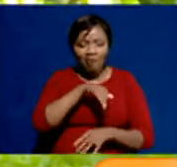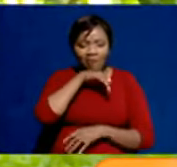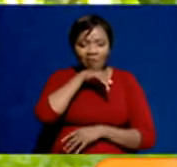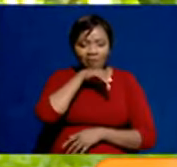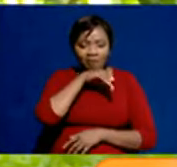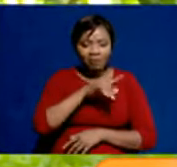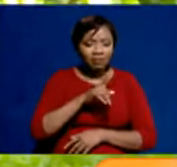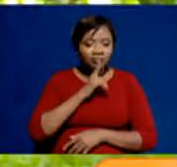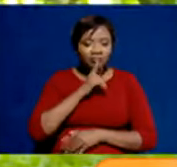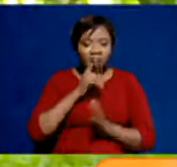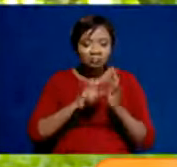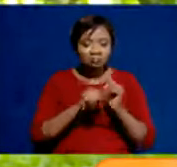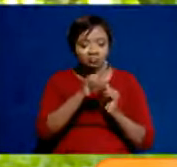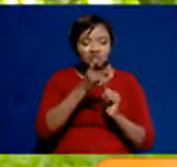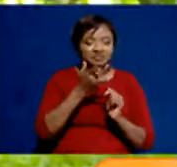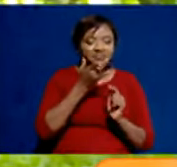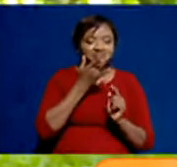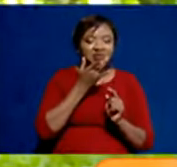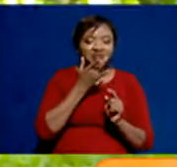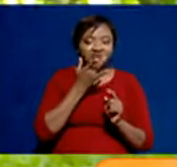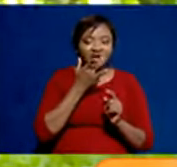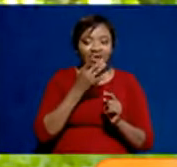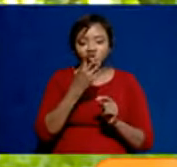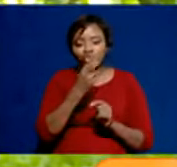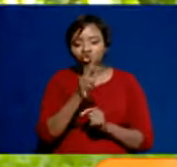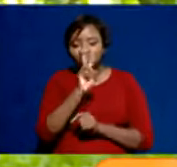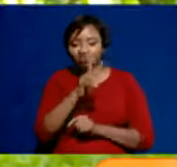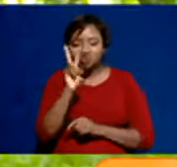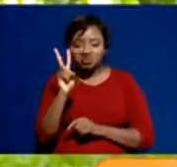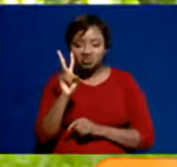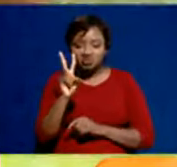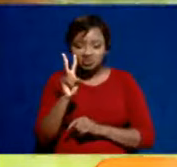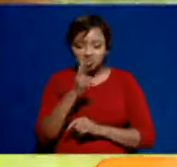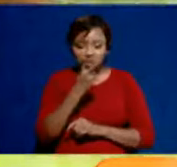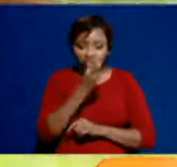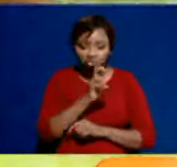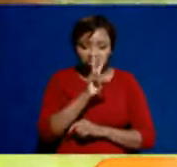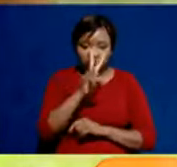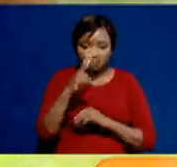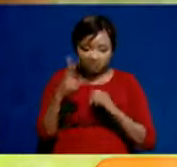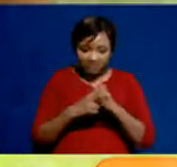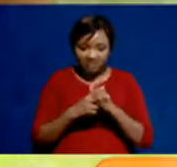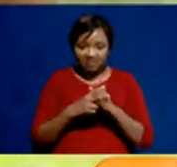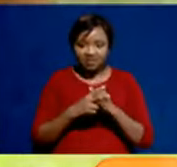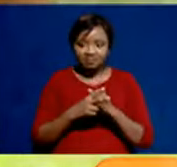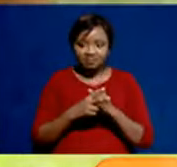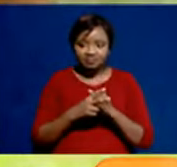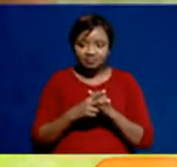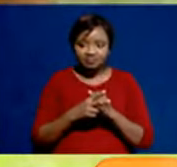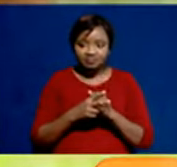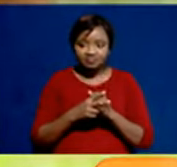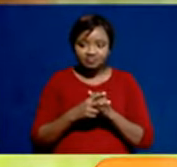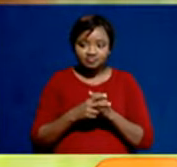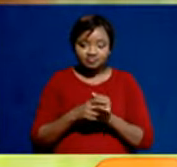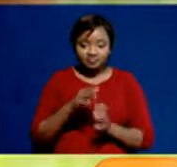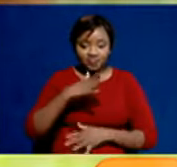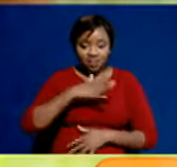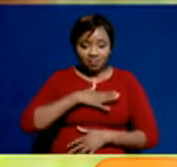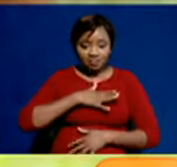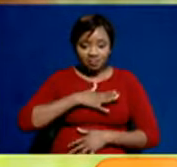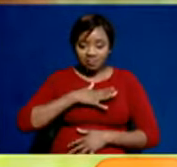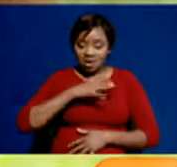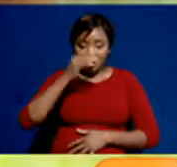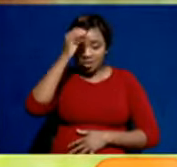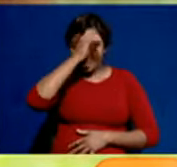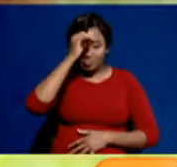about his preferences about 2027. Well, later he came out and said that's not the position. My position was very clear